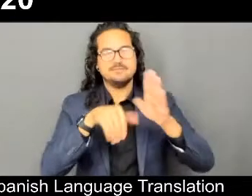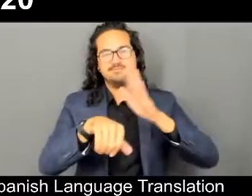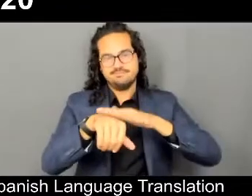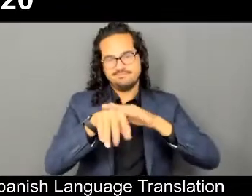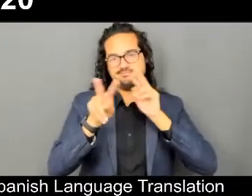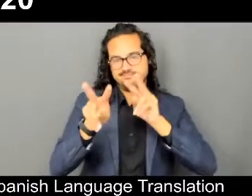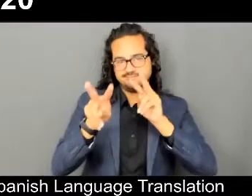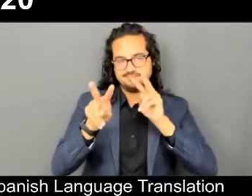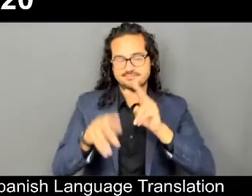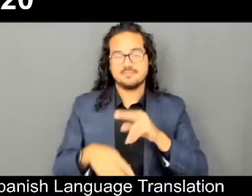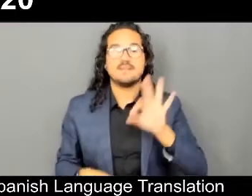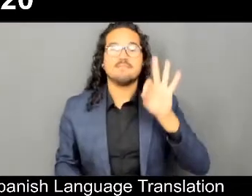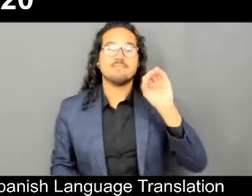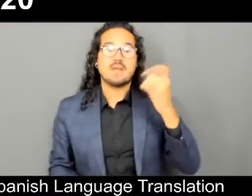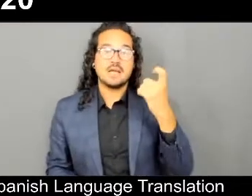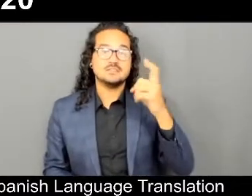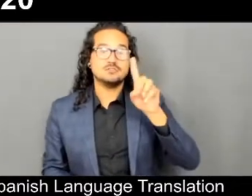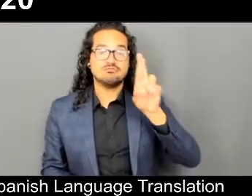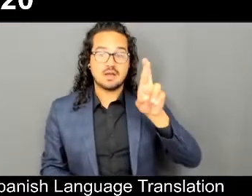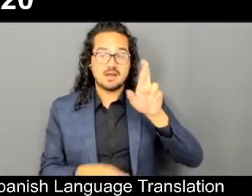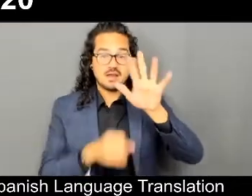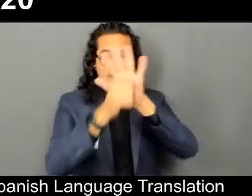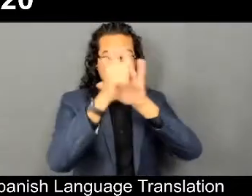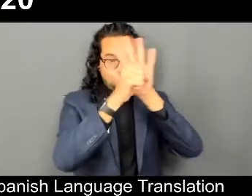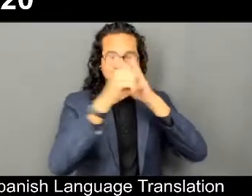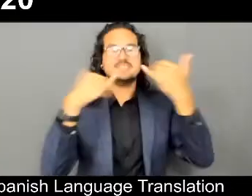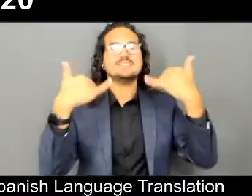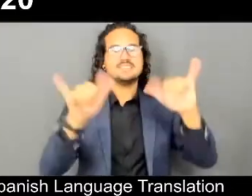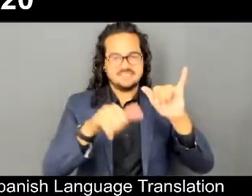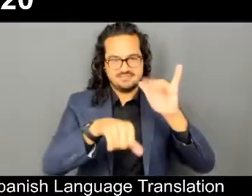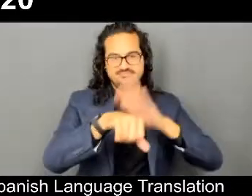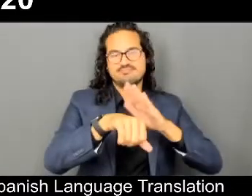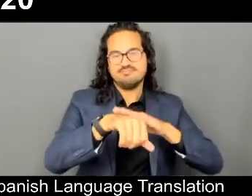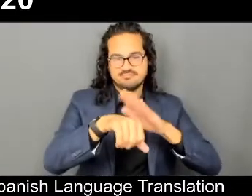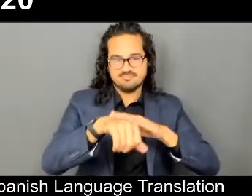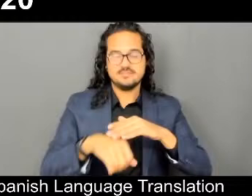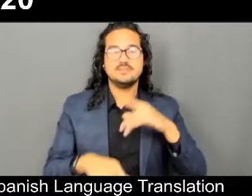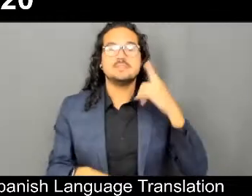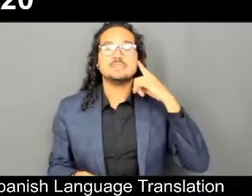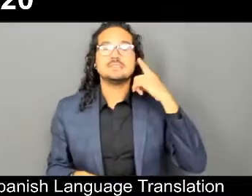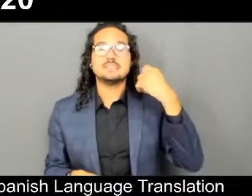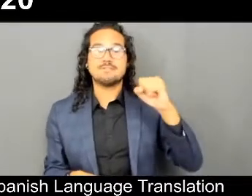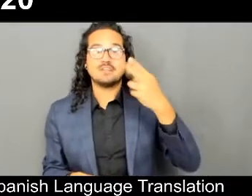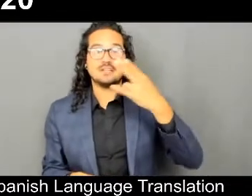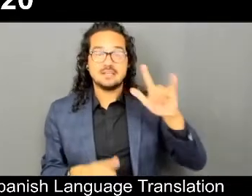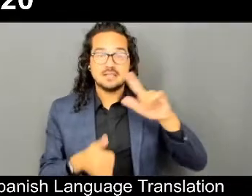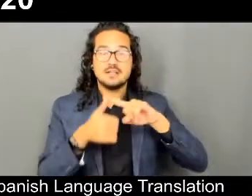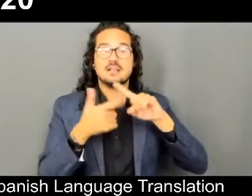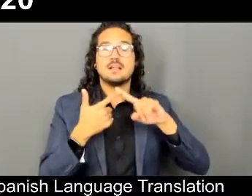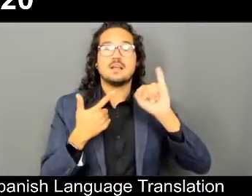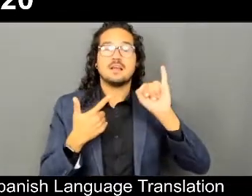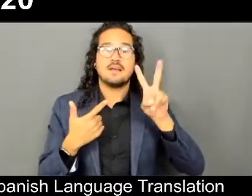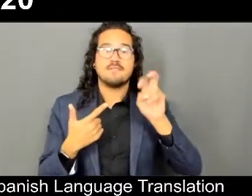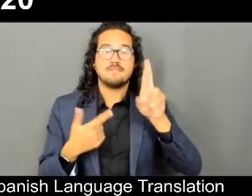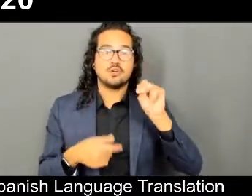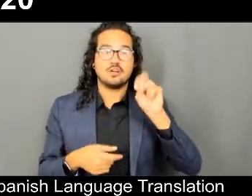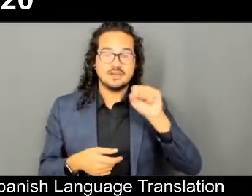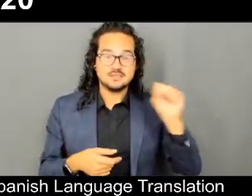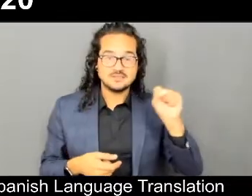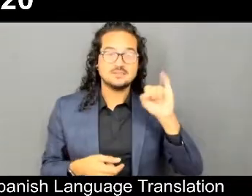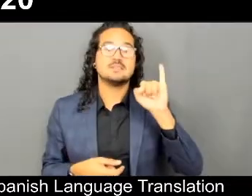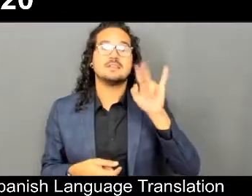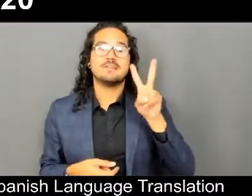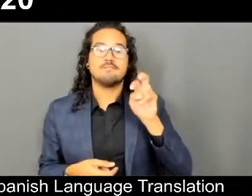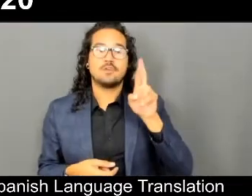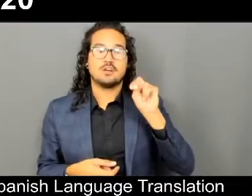Silver Hills, which would be Inverness, Inverness Park, Drakes View, and Sea Haven. I know we've seen a lot online that people want to